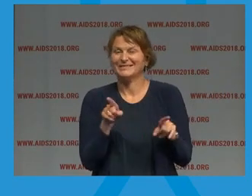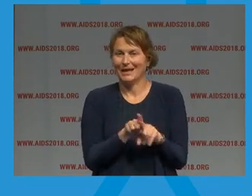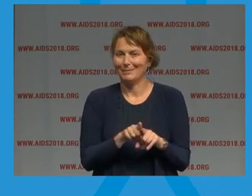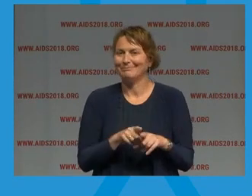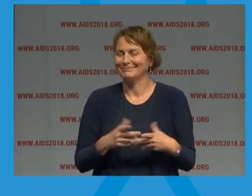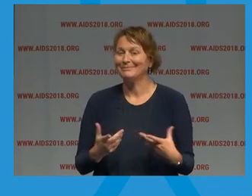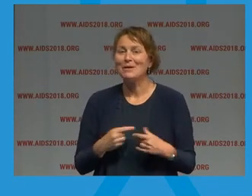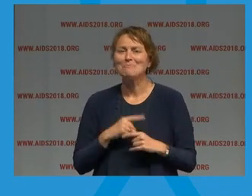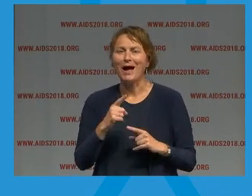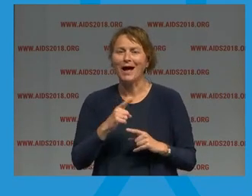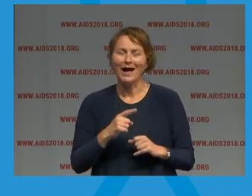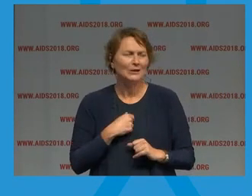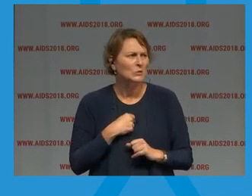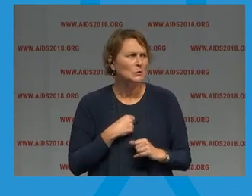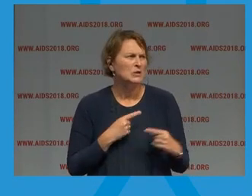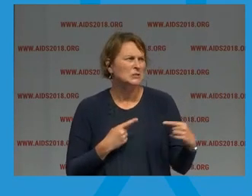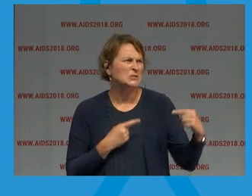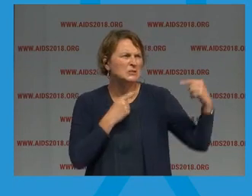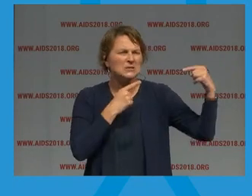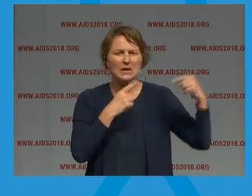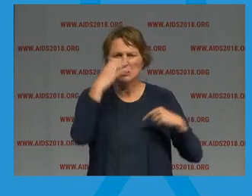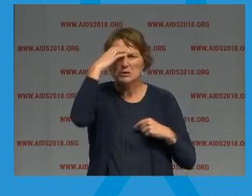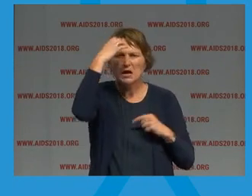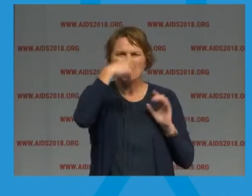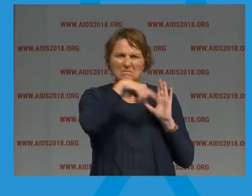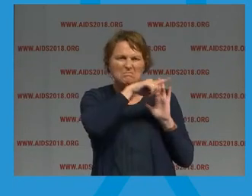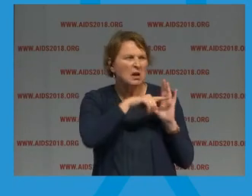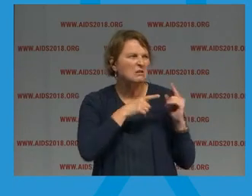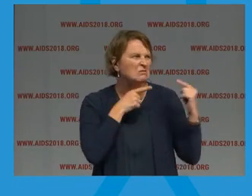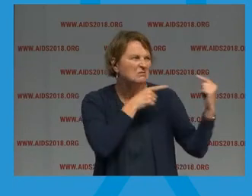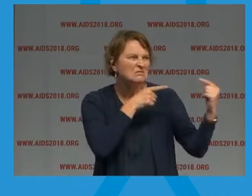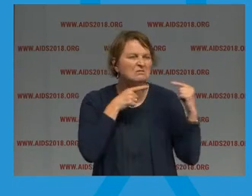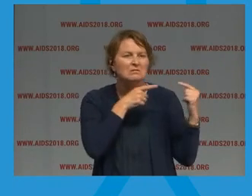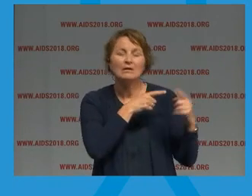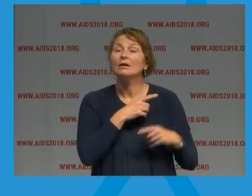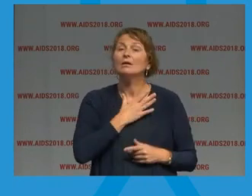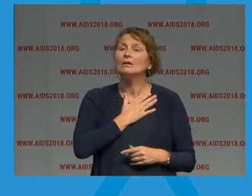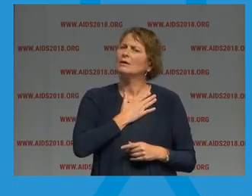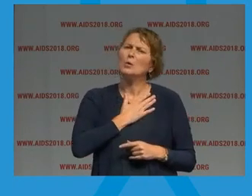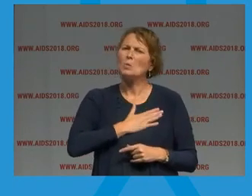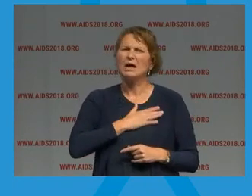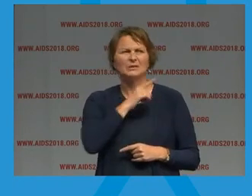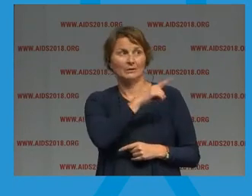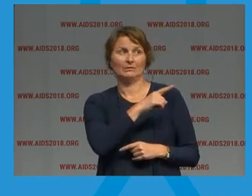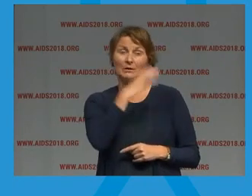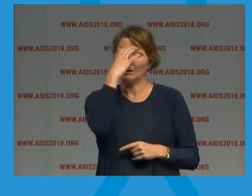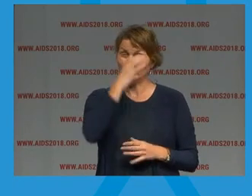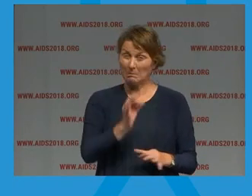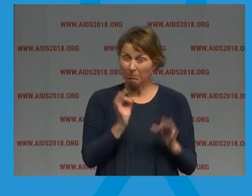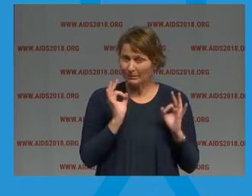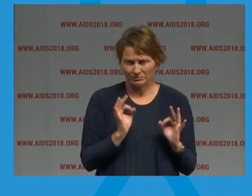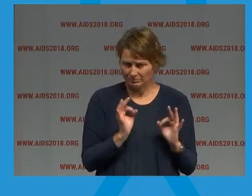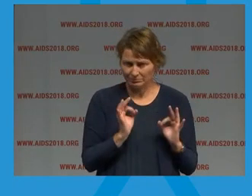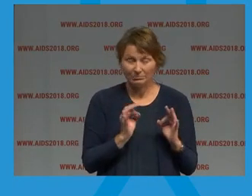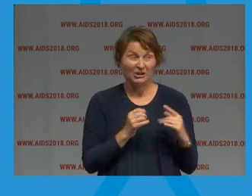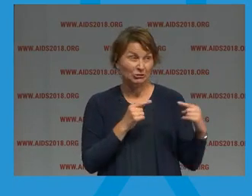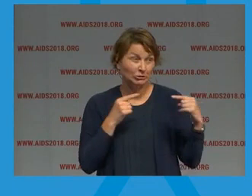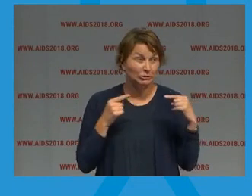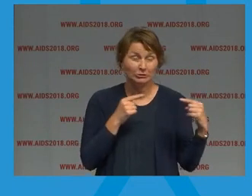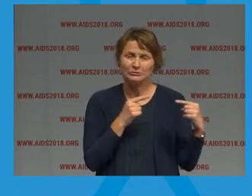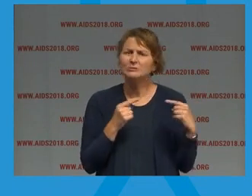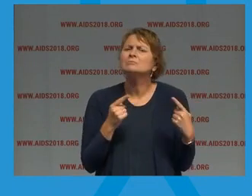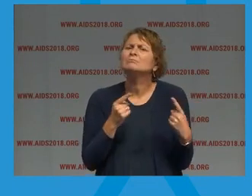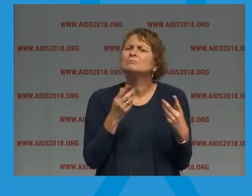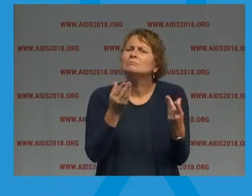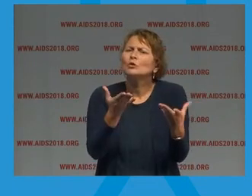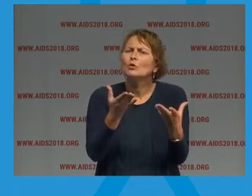of inaction against government policy or the inaction of government. Can you share with us what